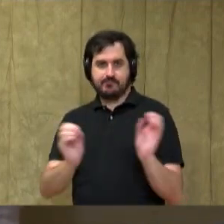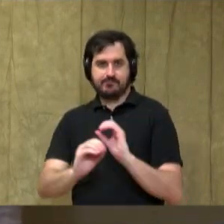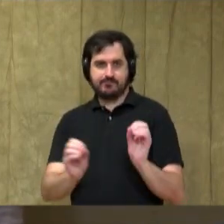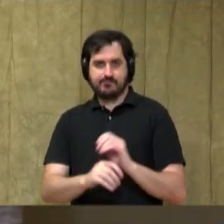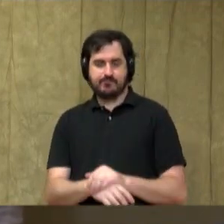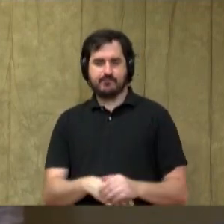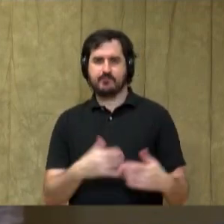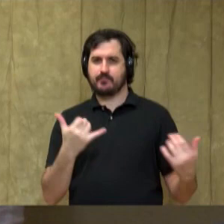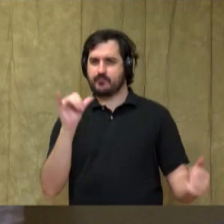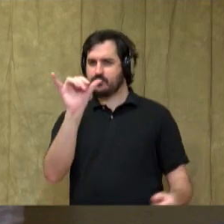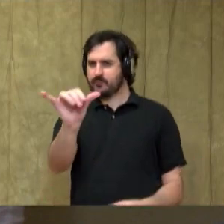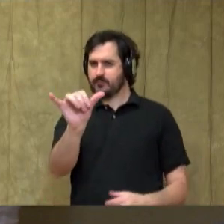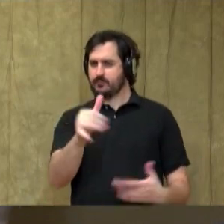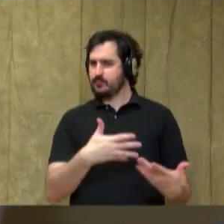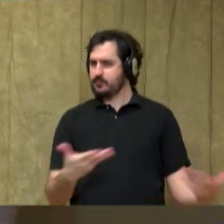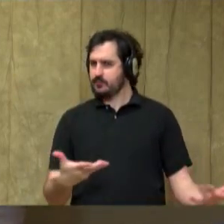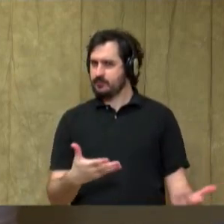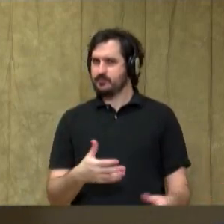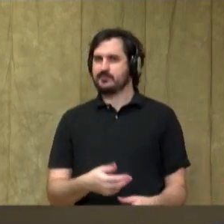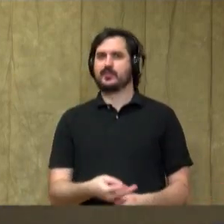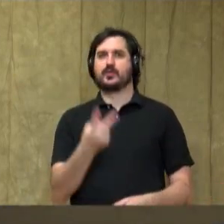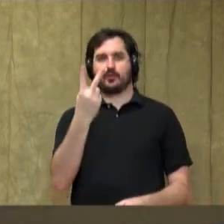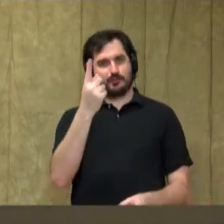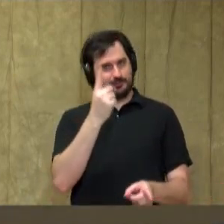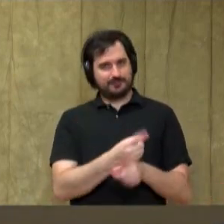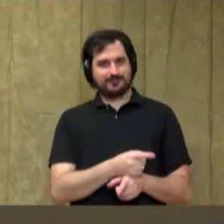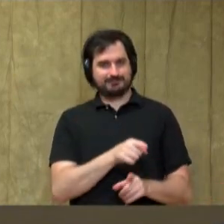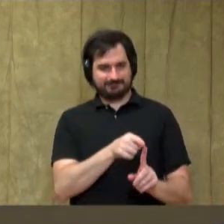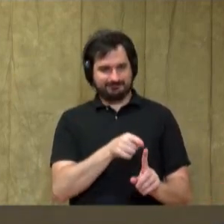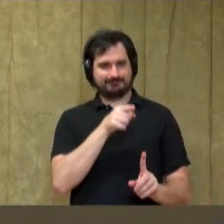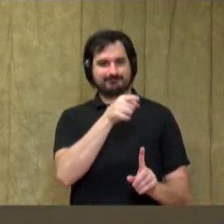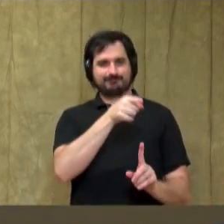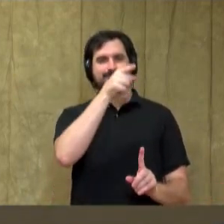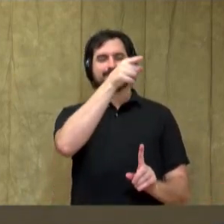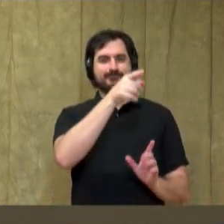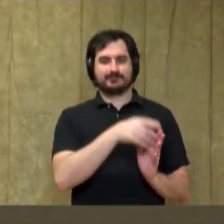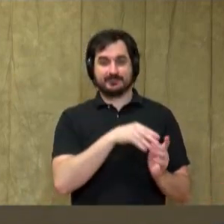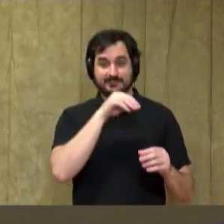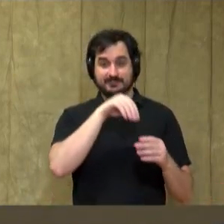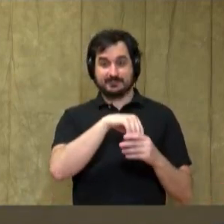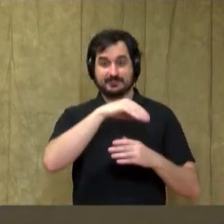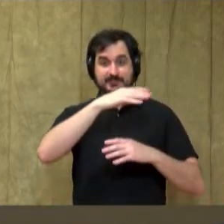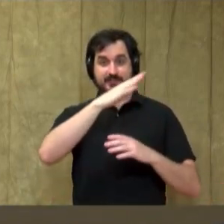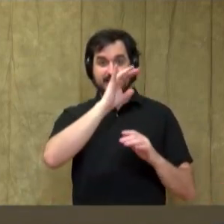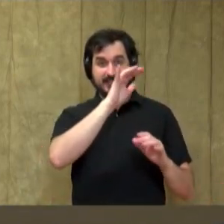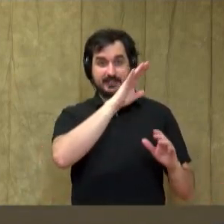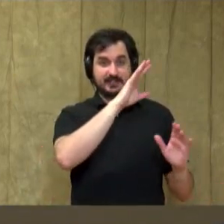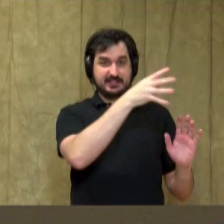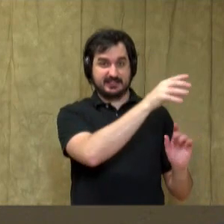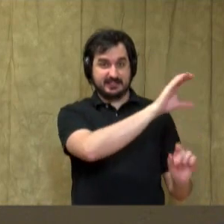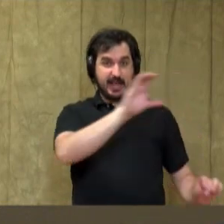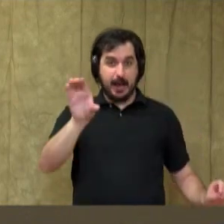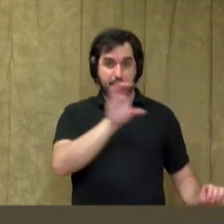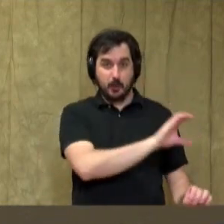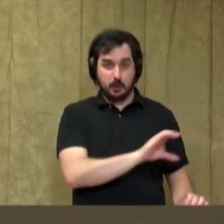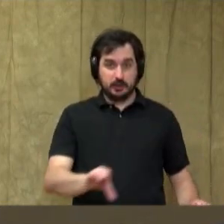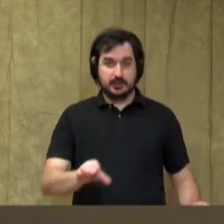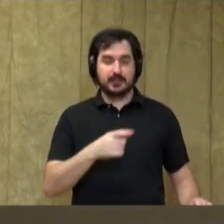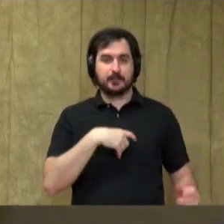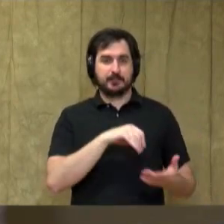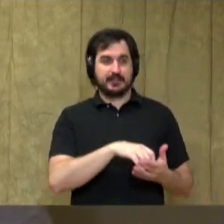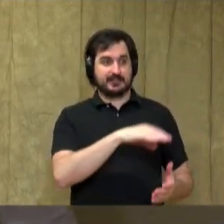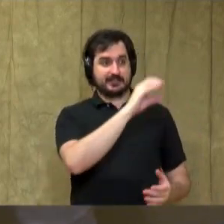And what is Y? Yeah, it's 2. So in my table, I'm going to put a 0 and